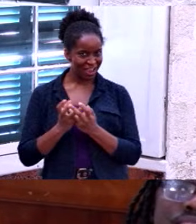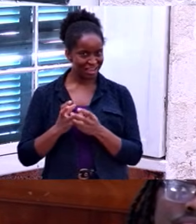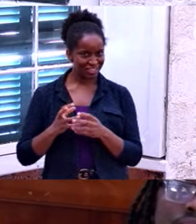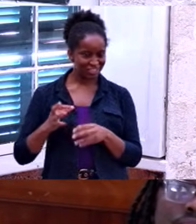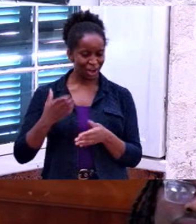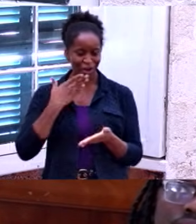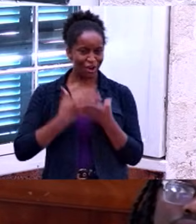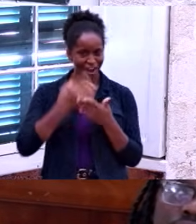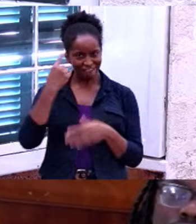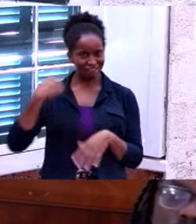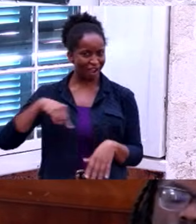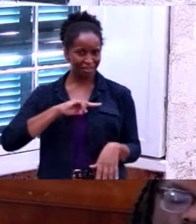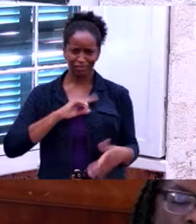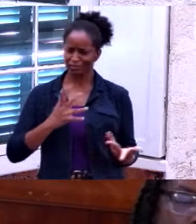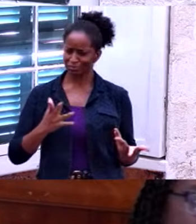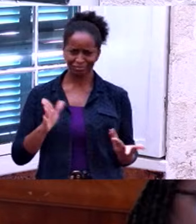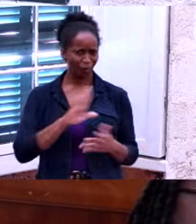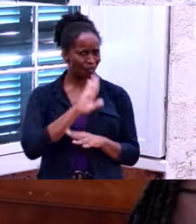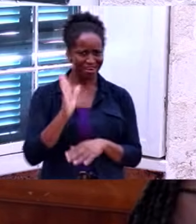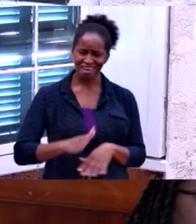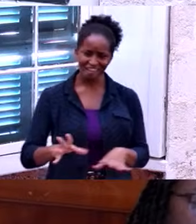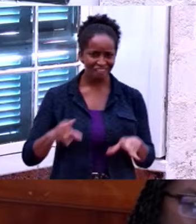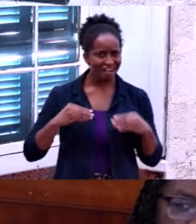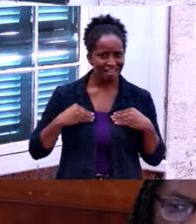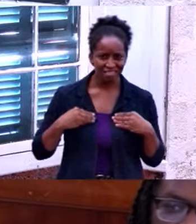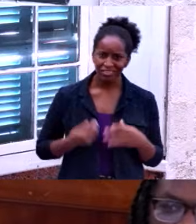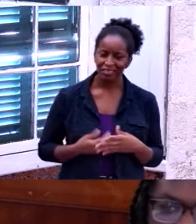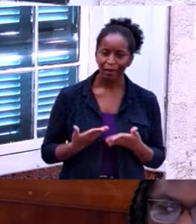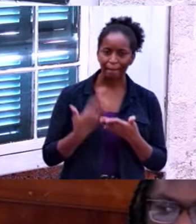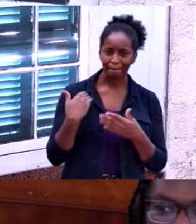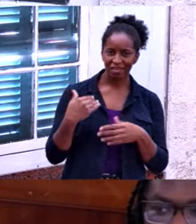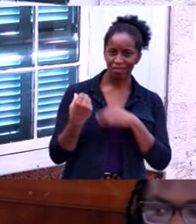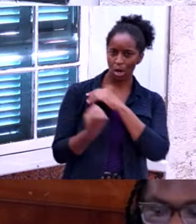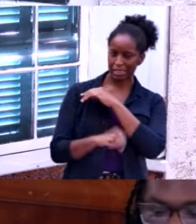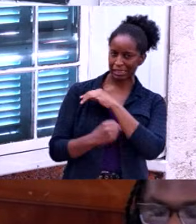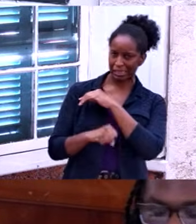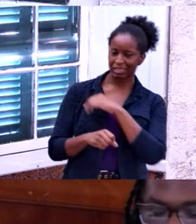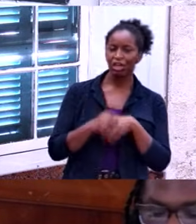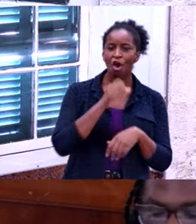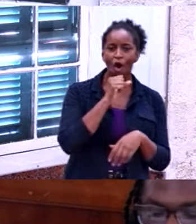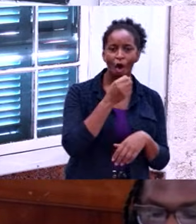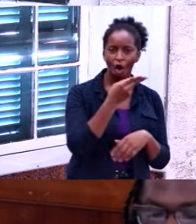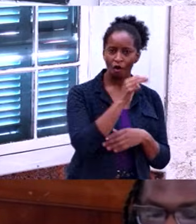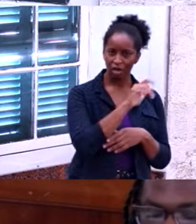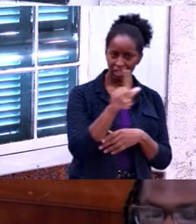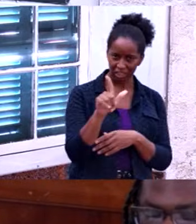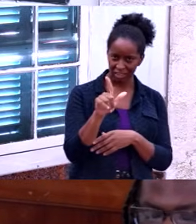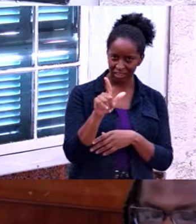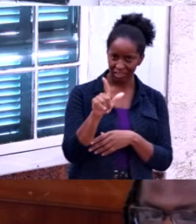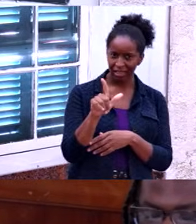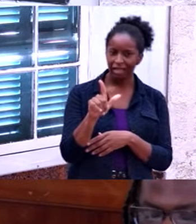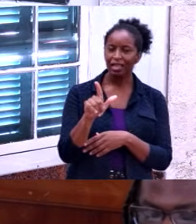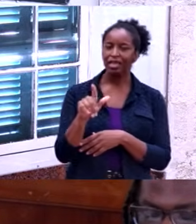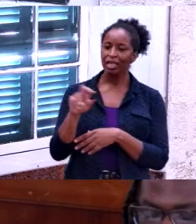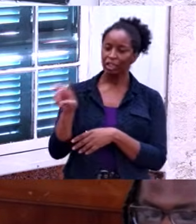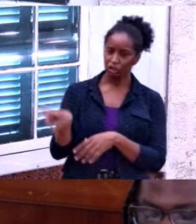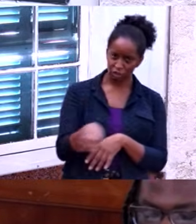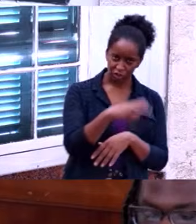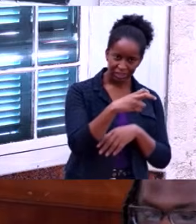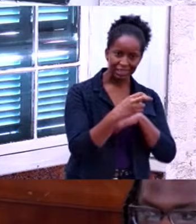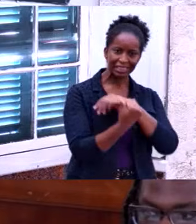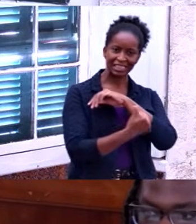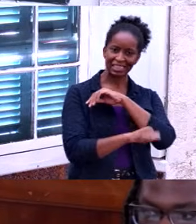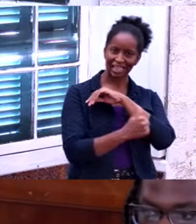When they took Orange Hill off of St. James and put it in St. Andrew, them did